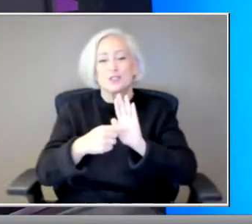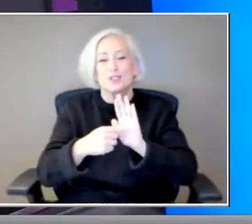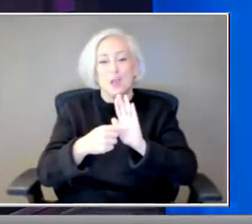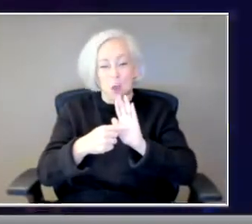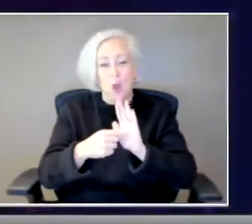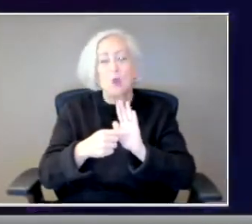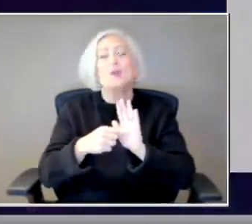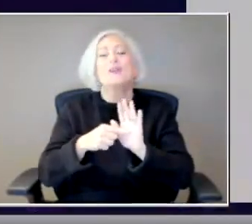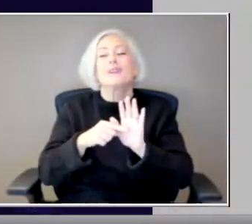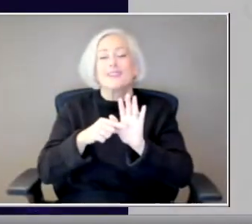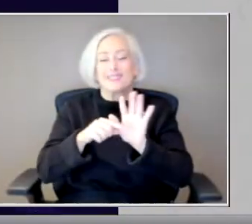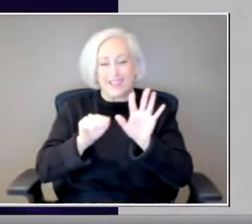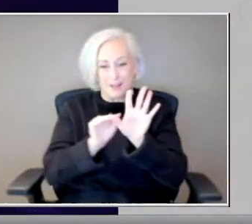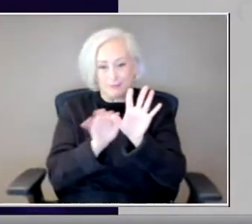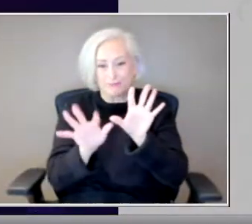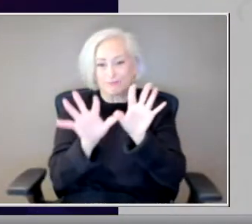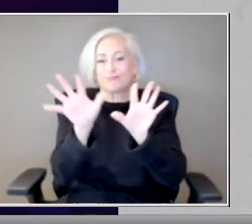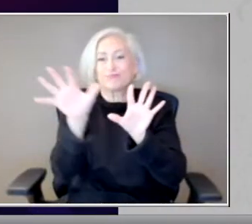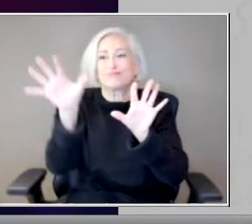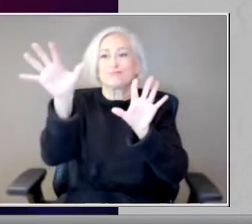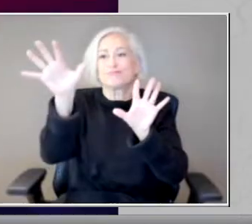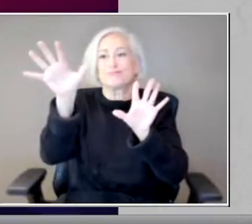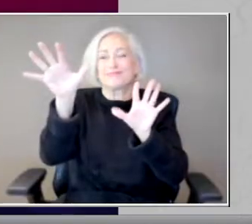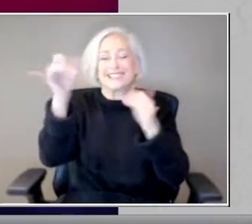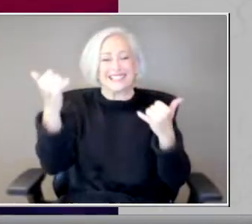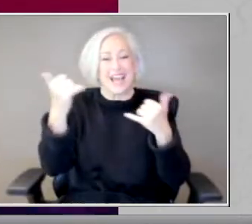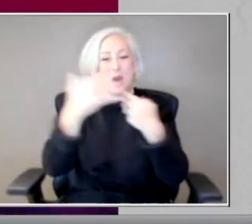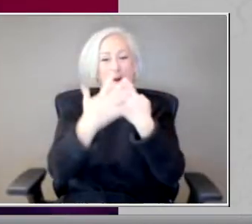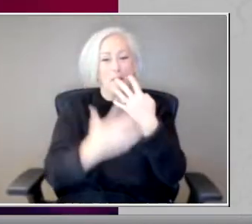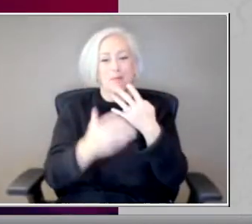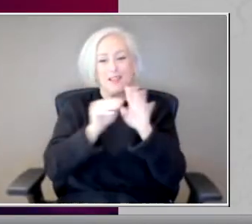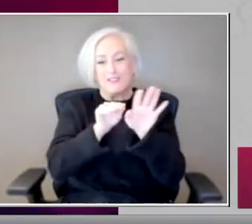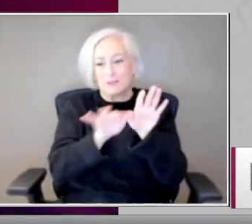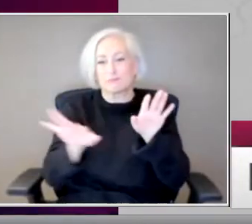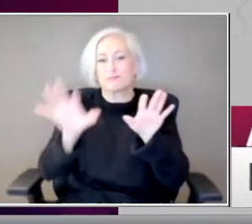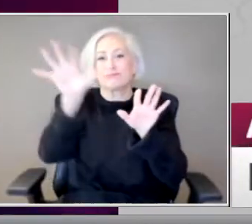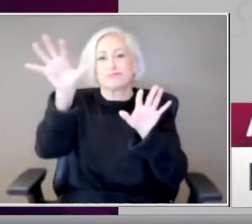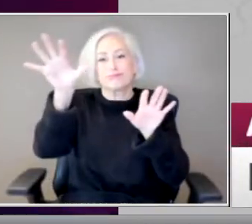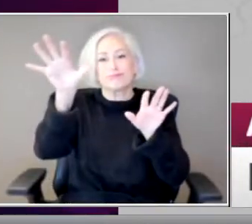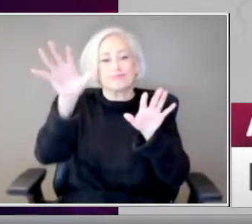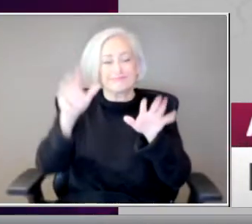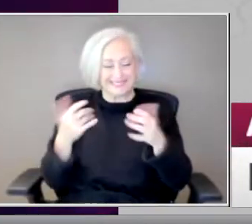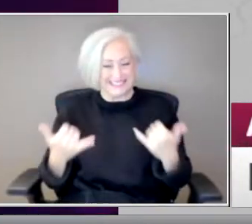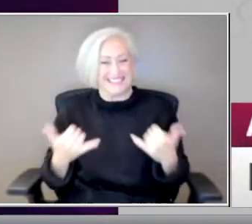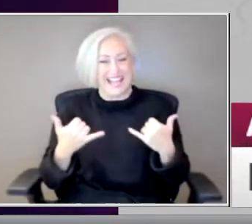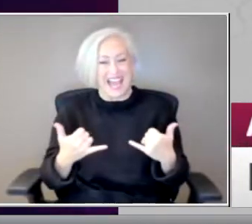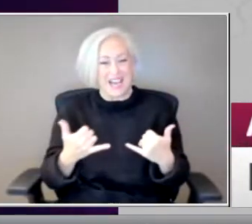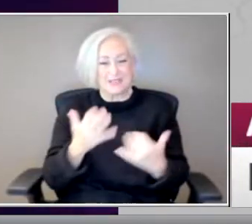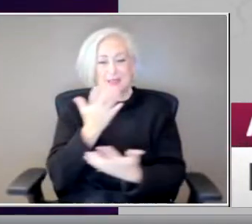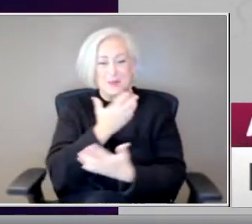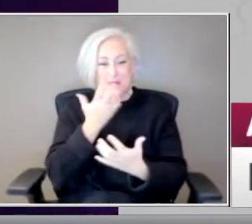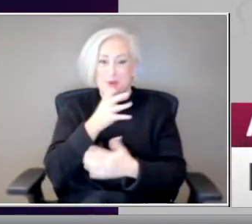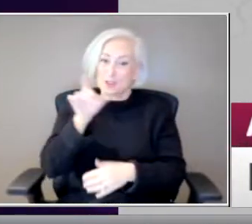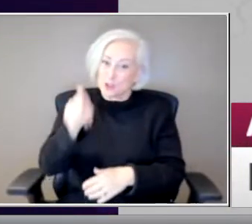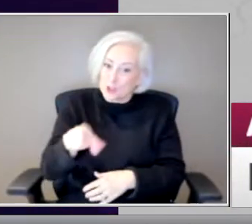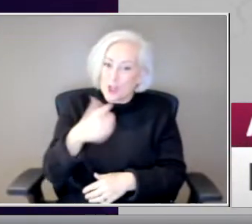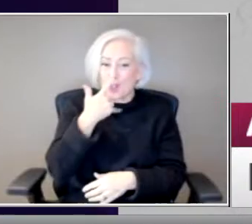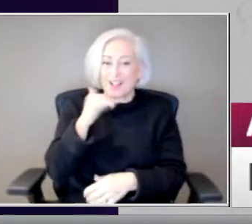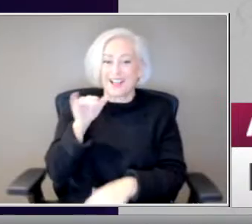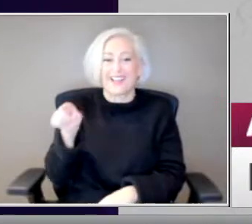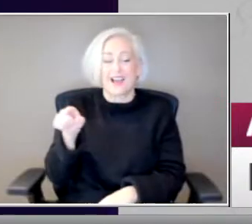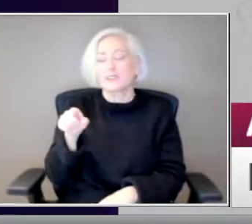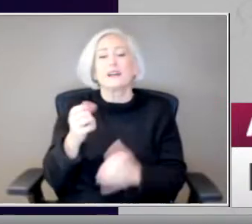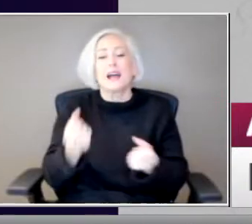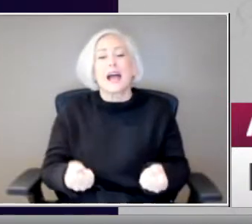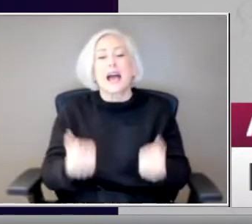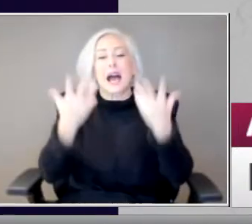We want to show that to our viewers now. Wow. Now that's what it's supposed to look like. Yes. That's How many full flow out there, yeah. How many passes did it take? It